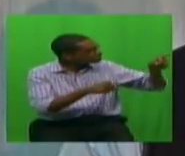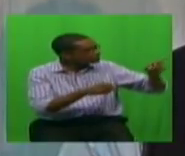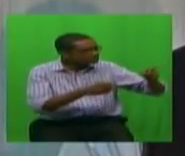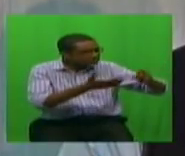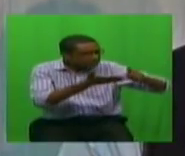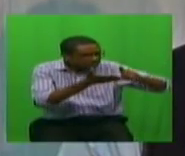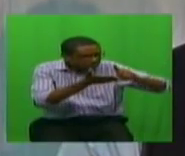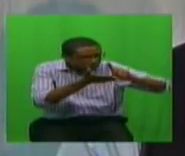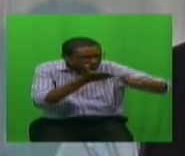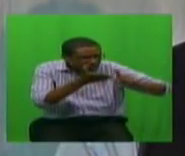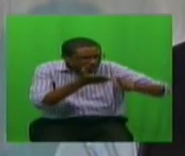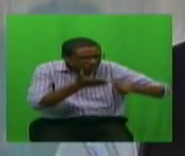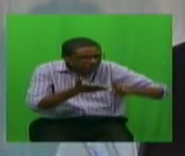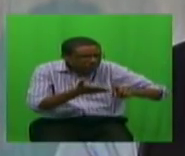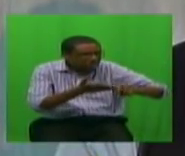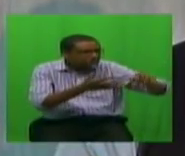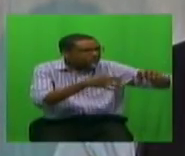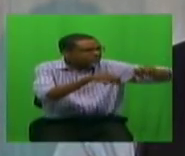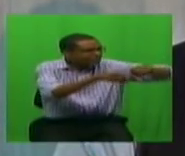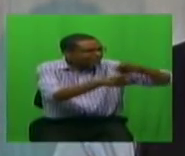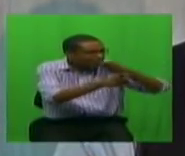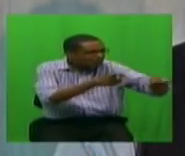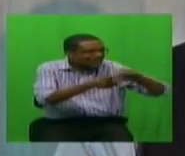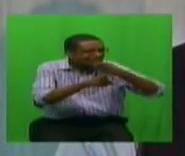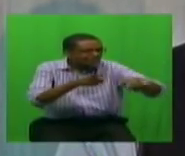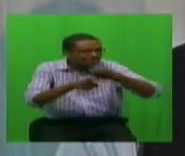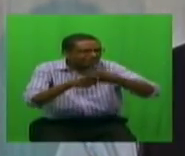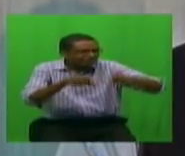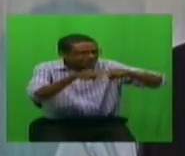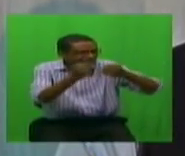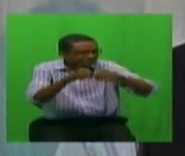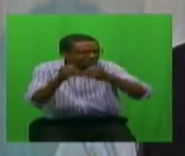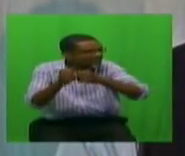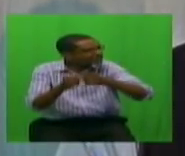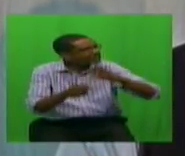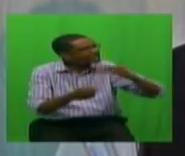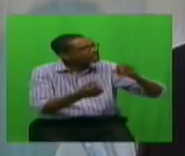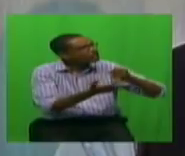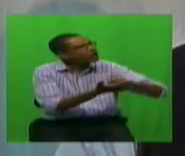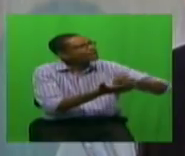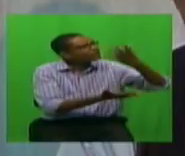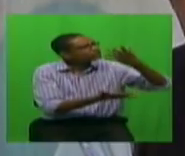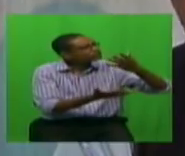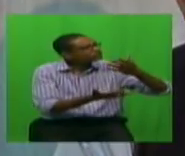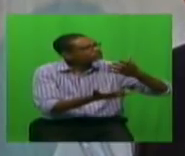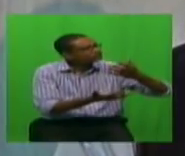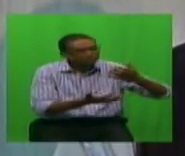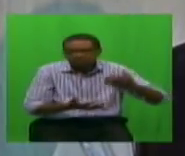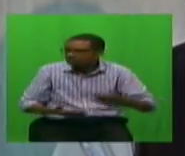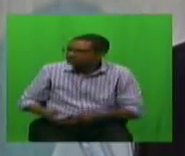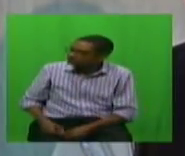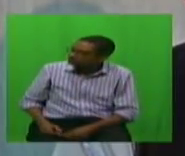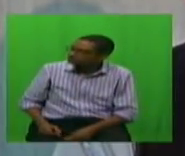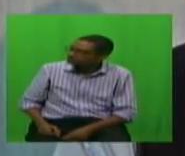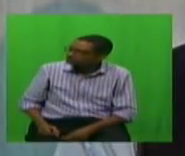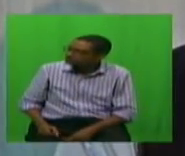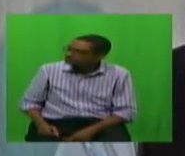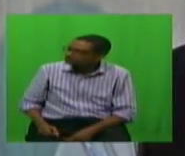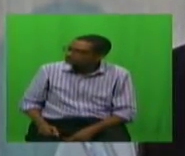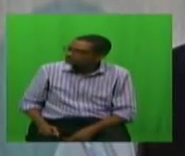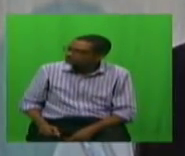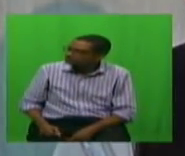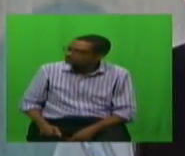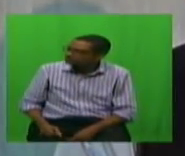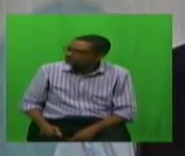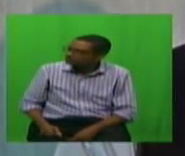date as to what we're looking at? Again, is a prioritization of resources. The damage assessment, of you've heard from an infrastructural point